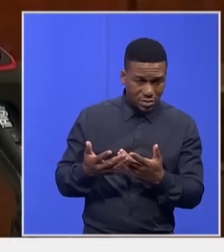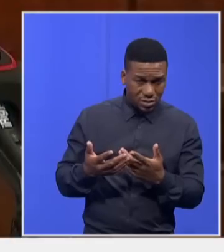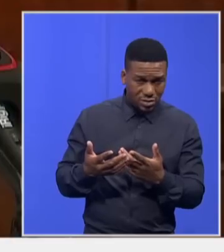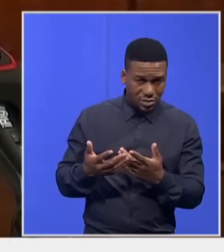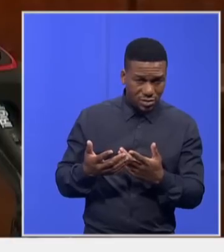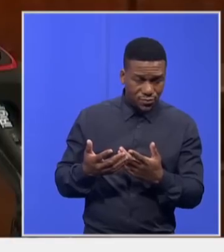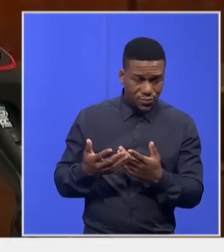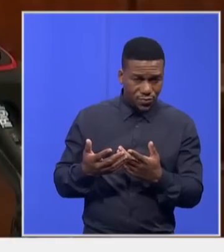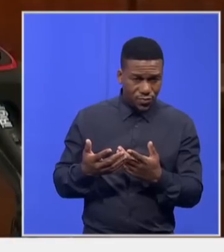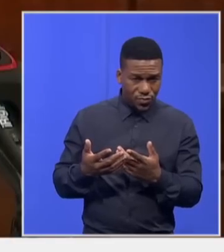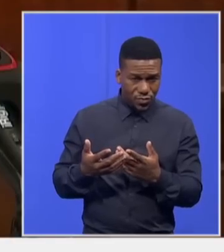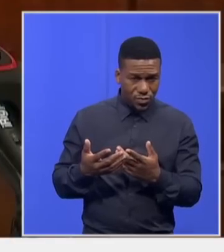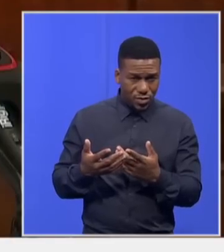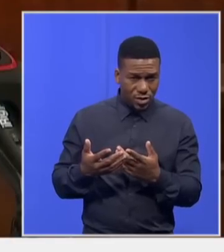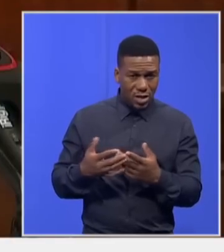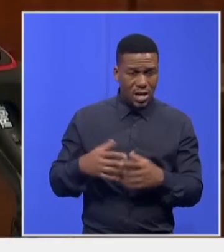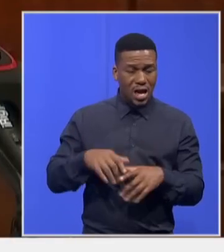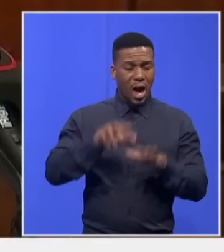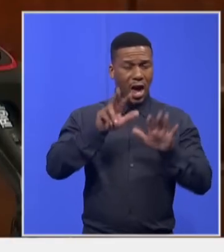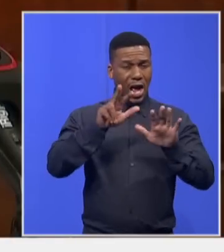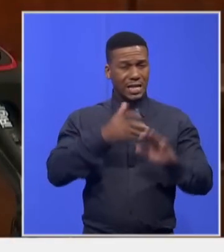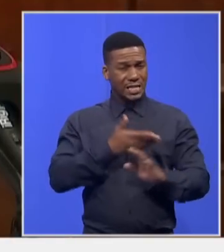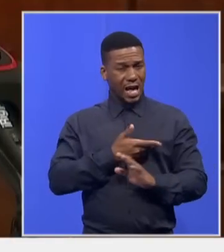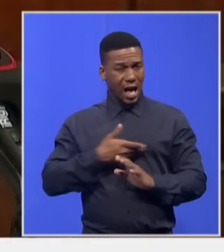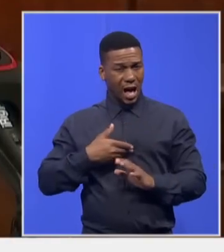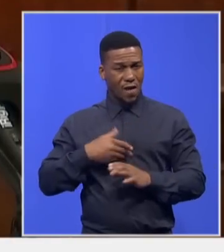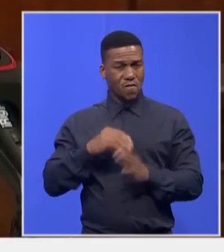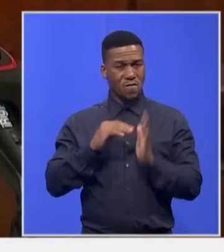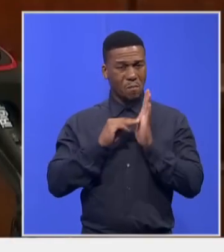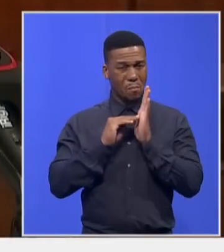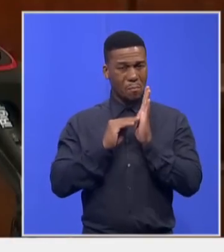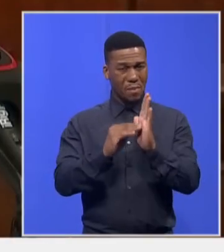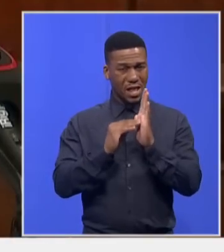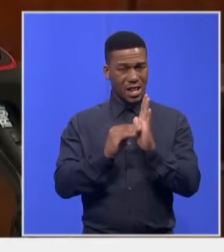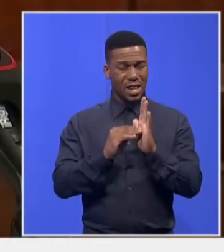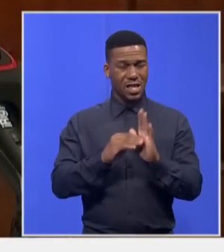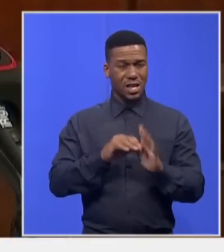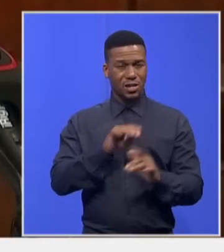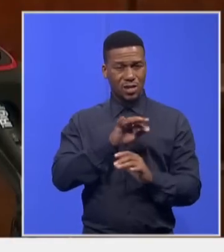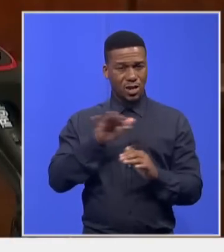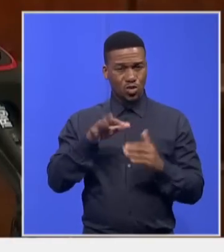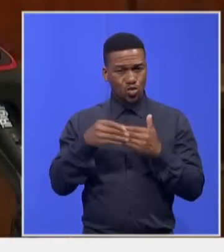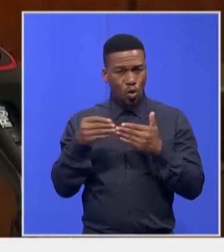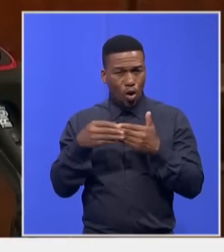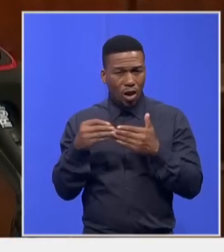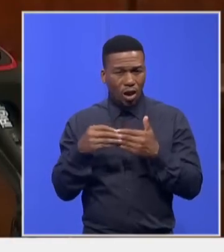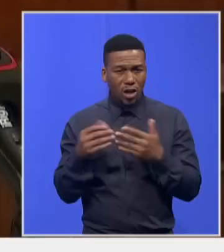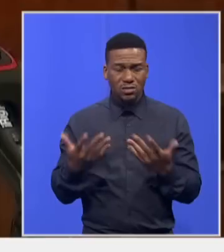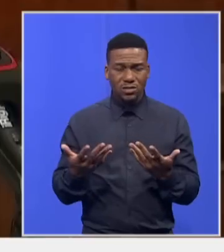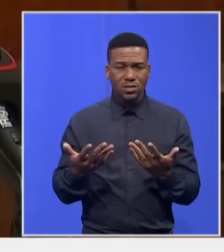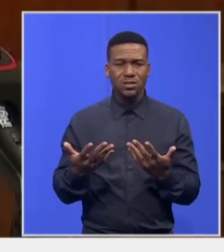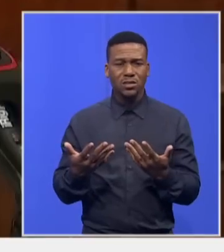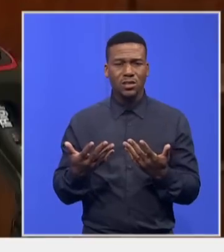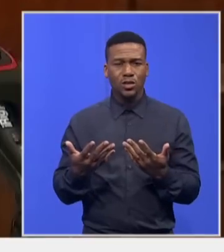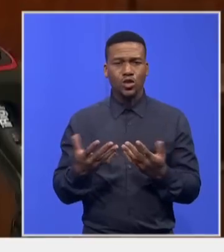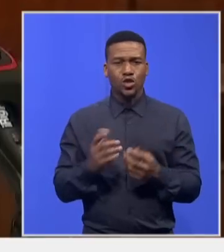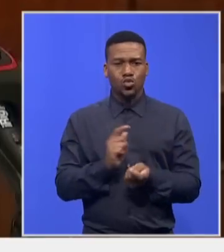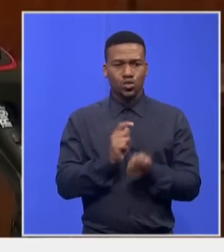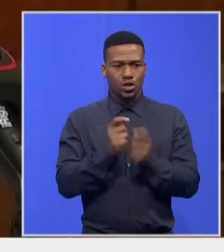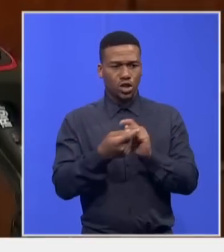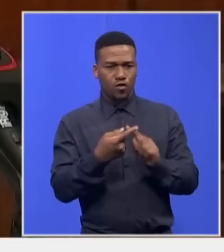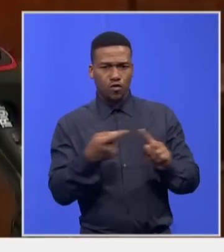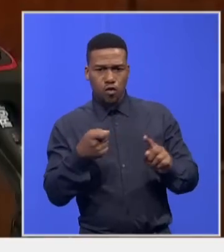the $8.5 billion that was promised to South Africa to help a transition away from coal and perhaps be